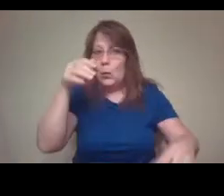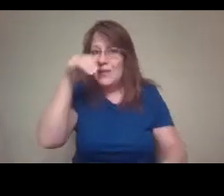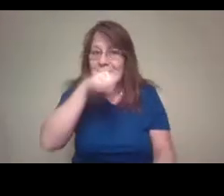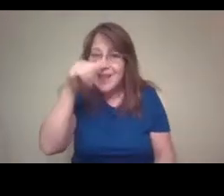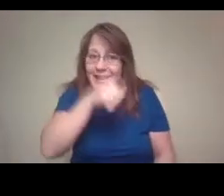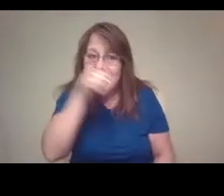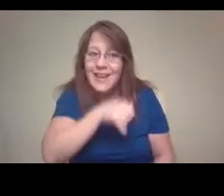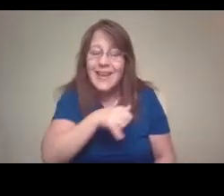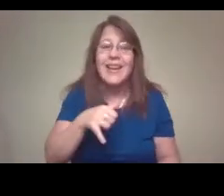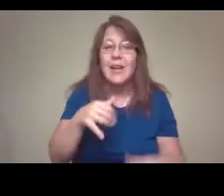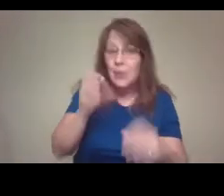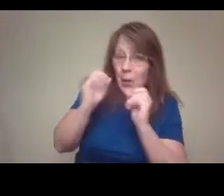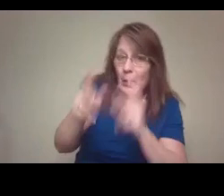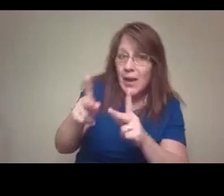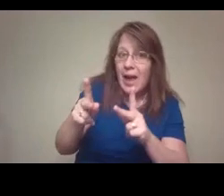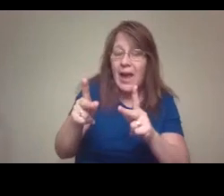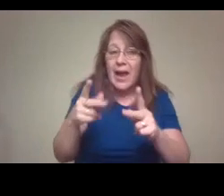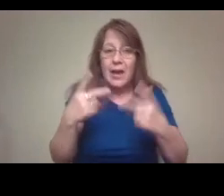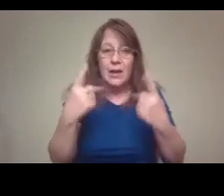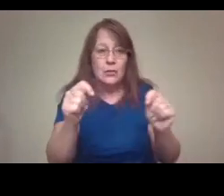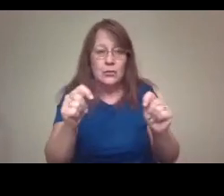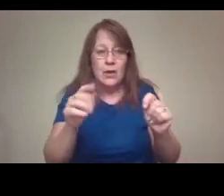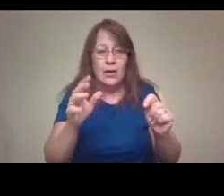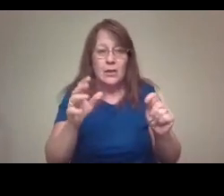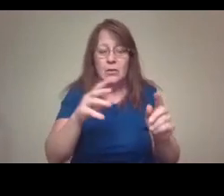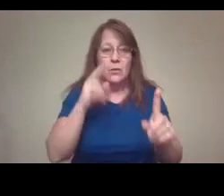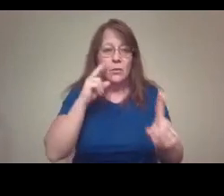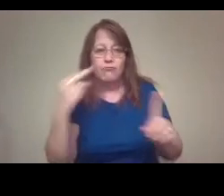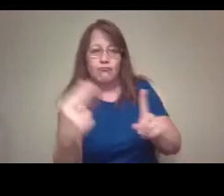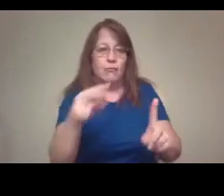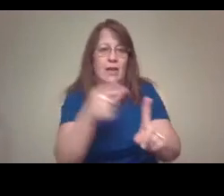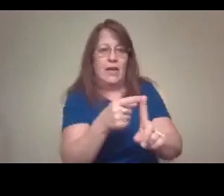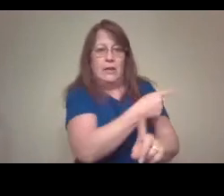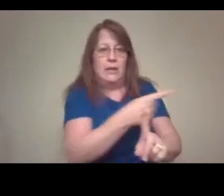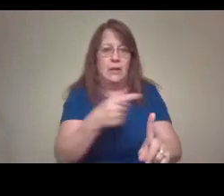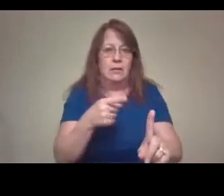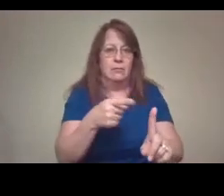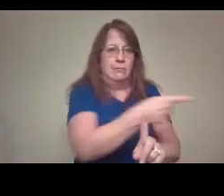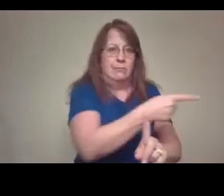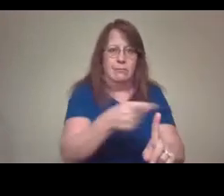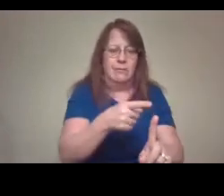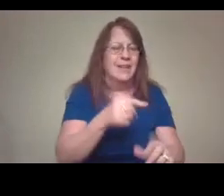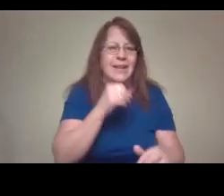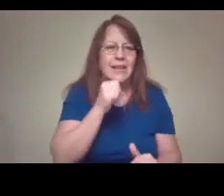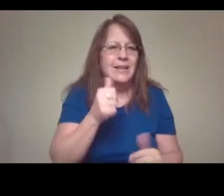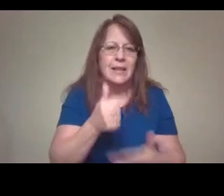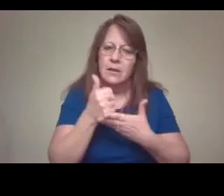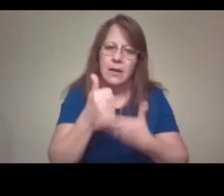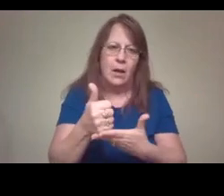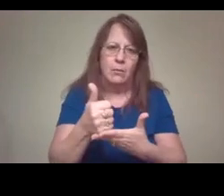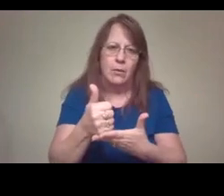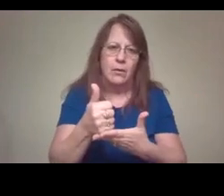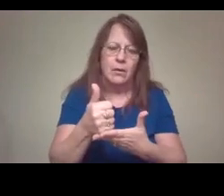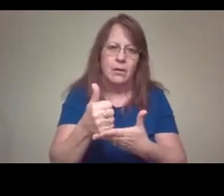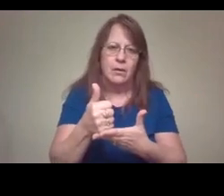going to be okay, trying to redirect his attention. And this just doesn't seem to be helpful, as Bing Bong